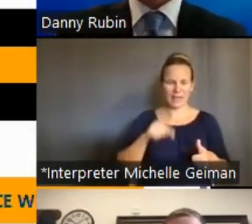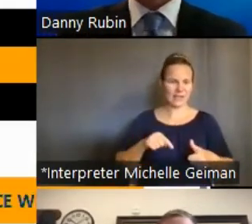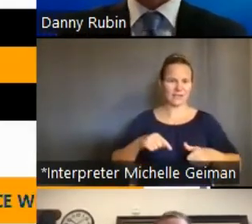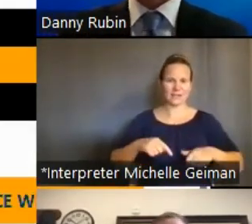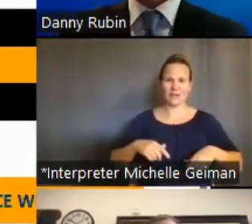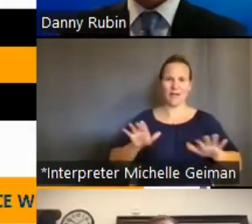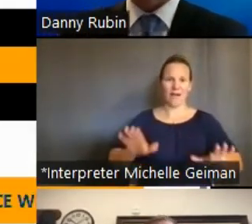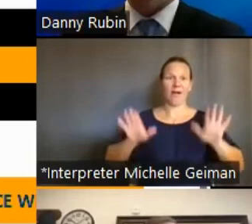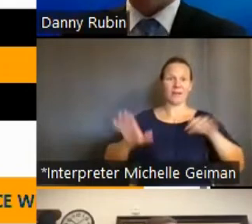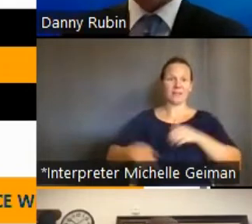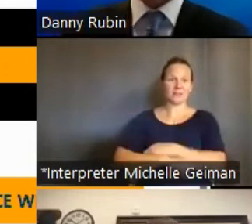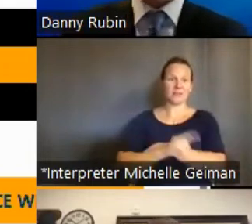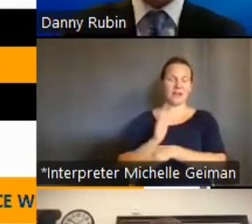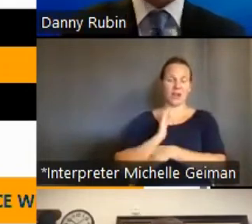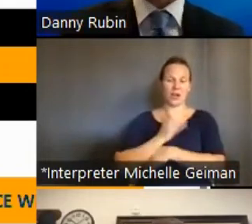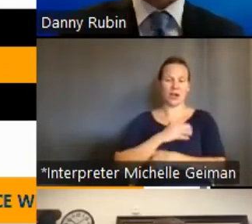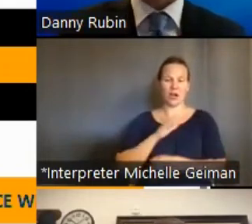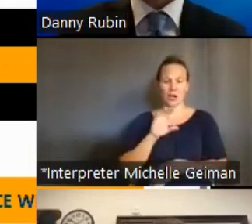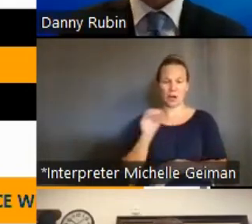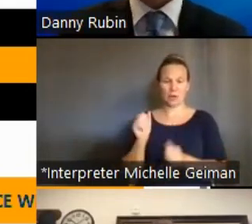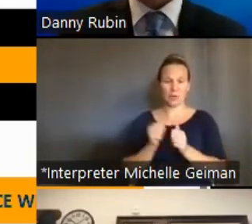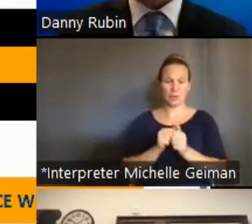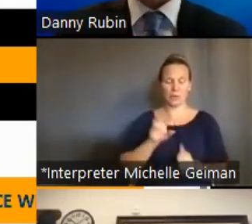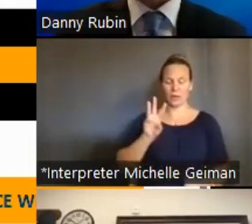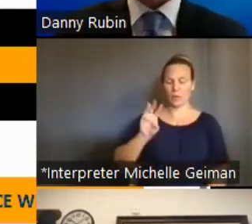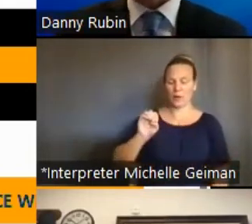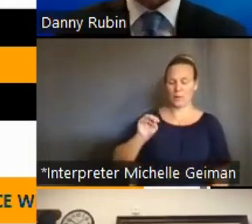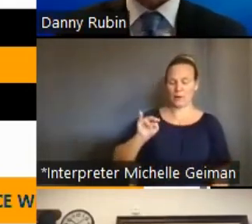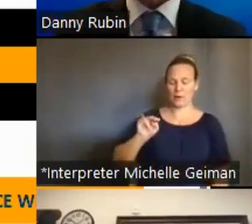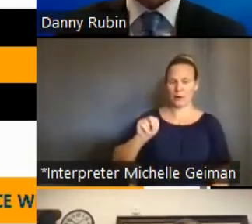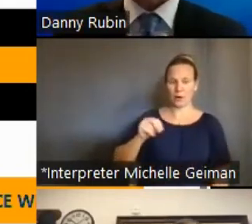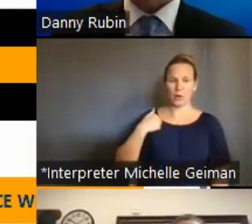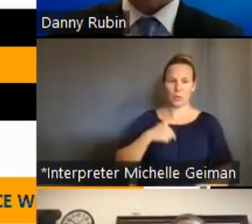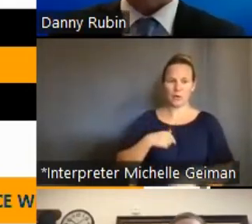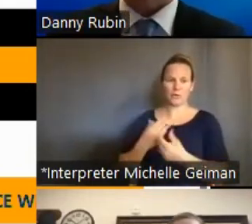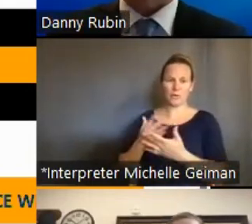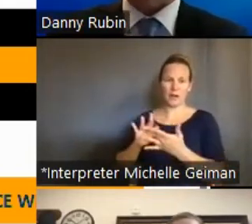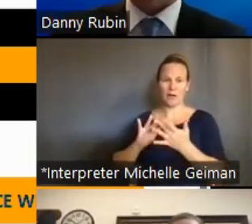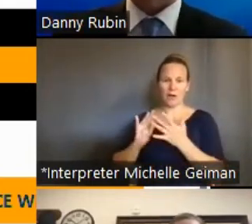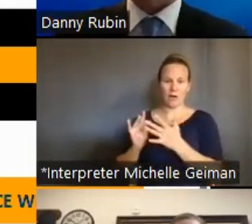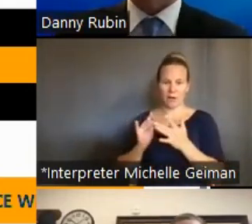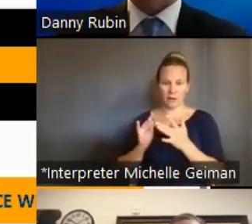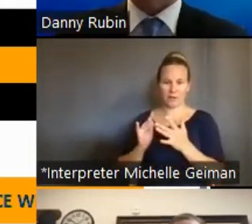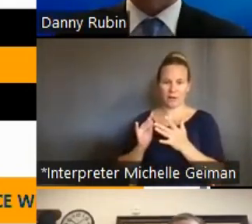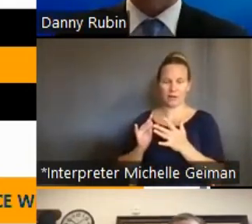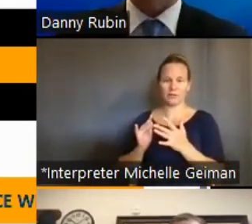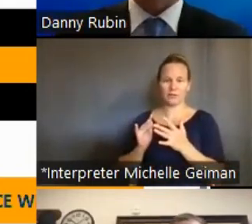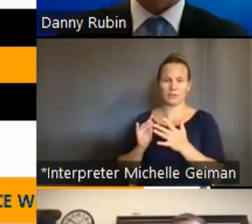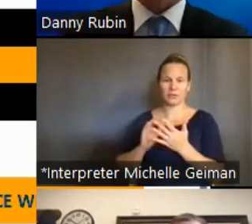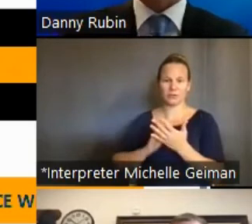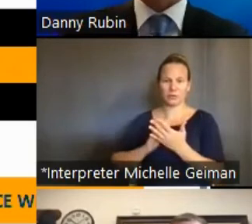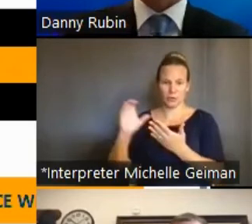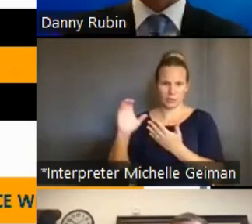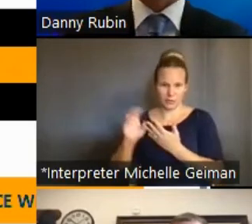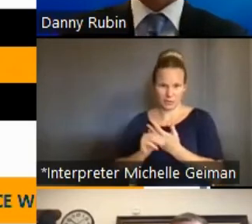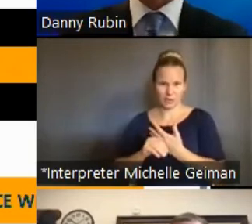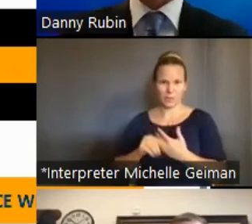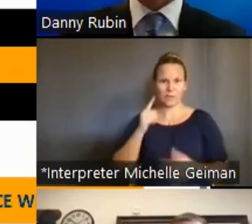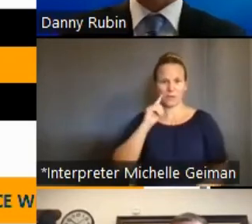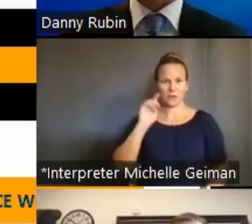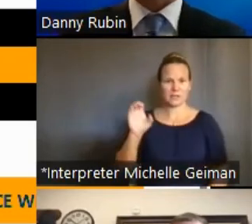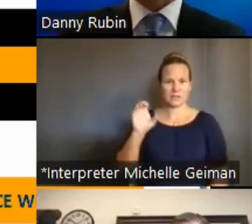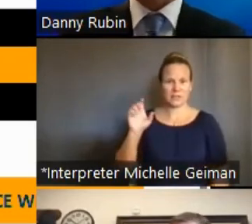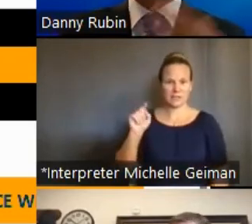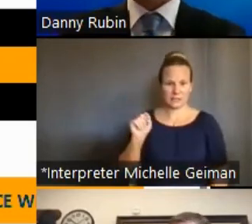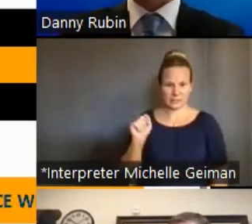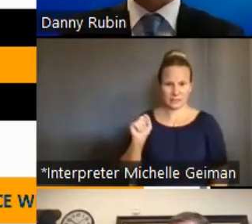We, alongside our webinar series, we provide an online curriculum to many CTE programs, high schools, middle schools around the country. And